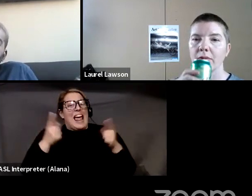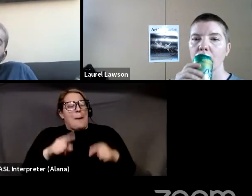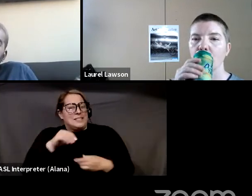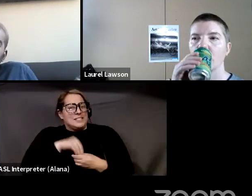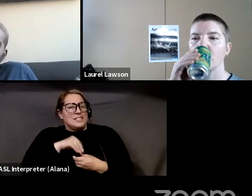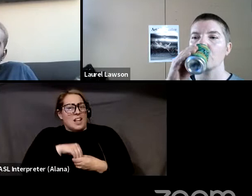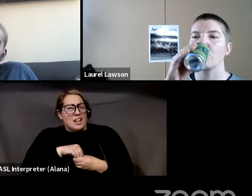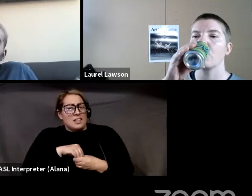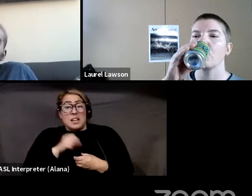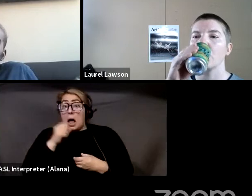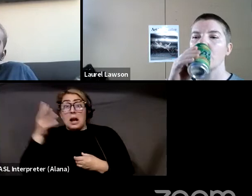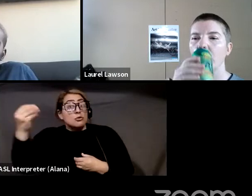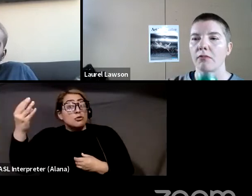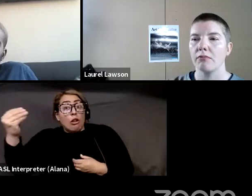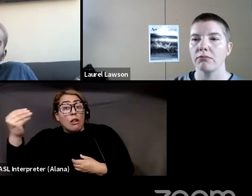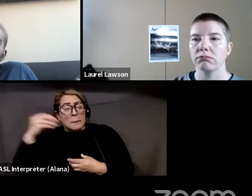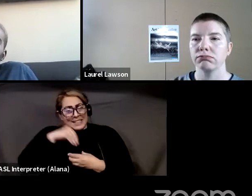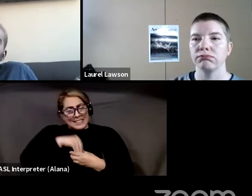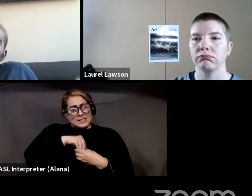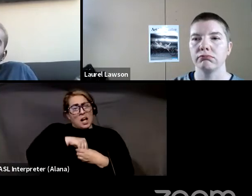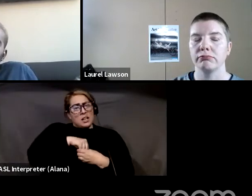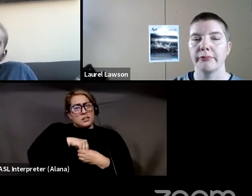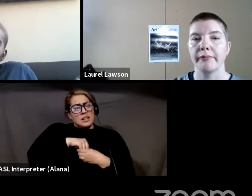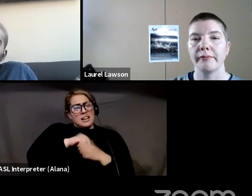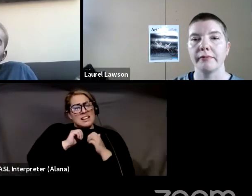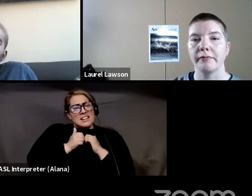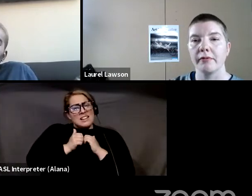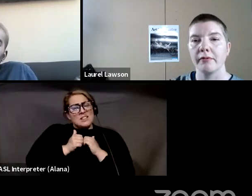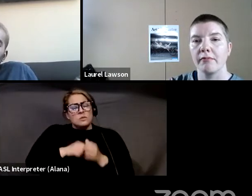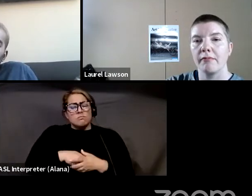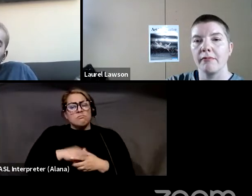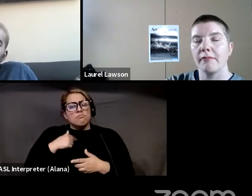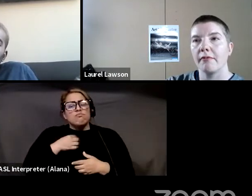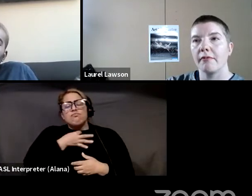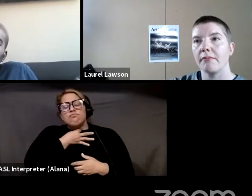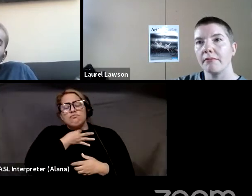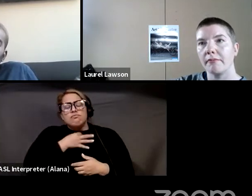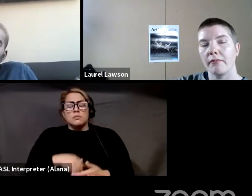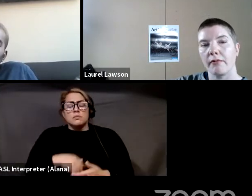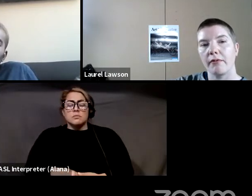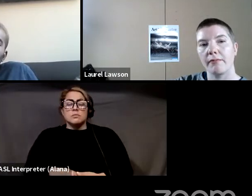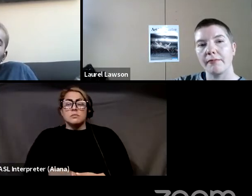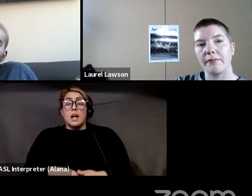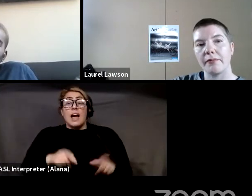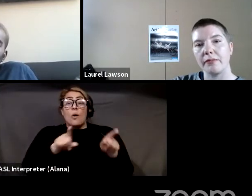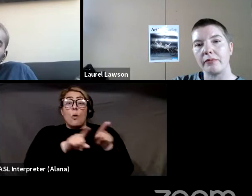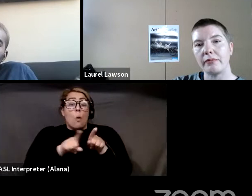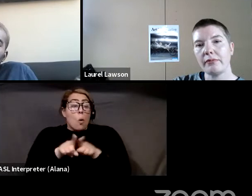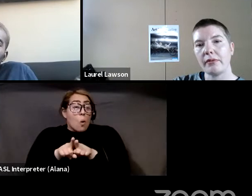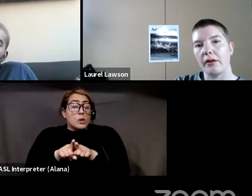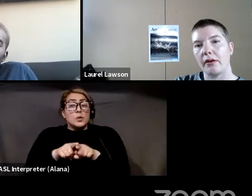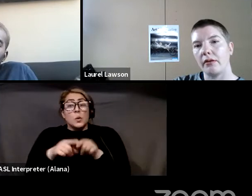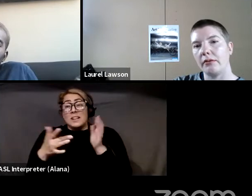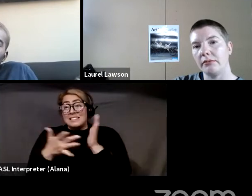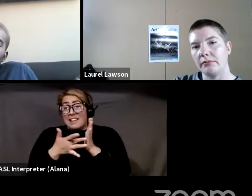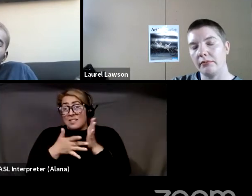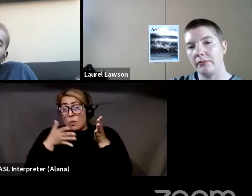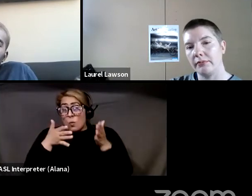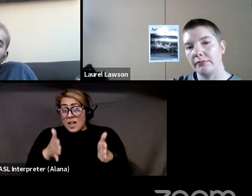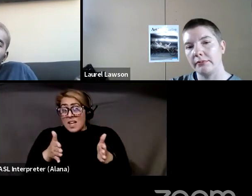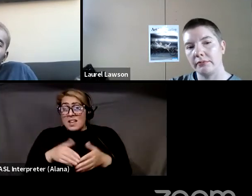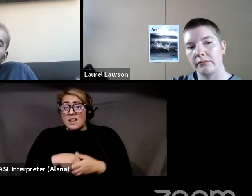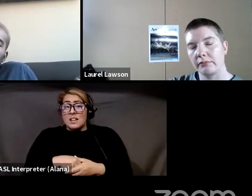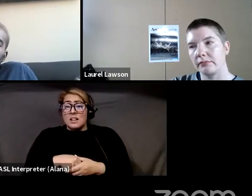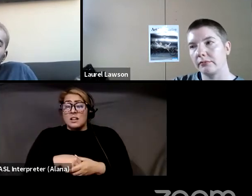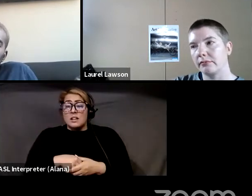if not externally? And then I guess like also in a technical way, like